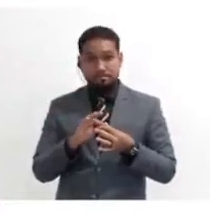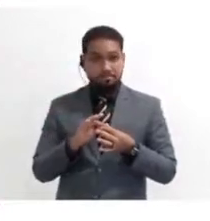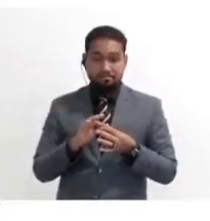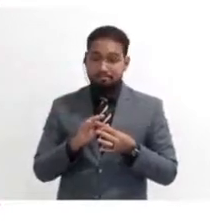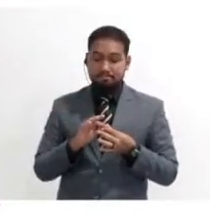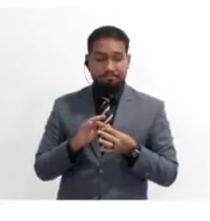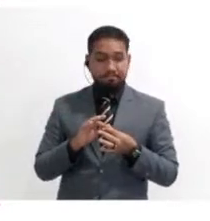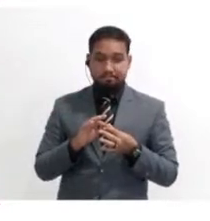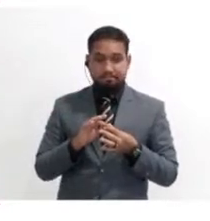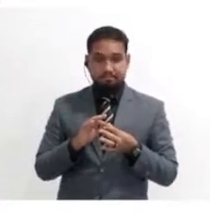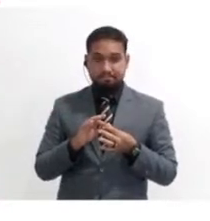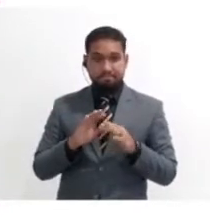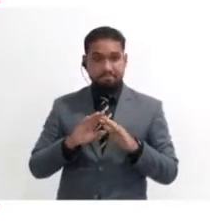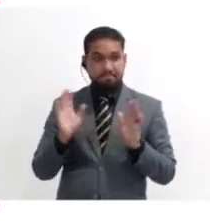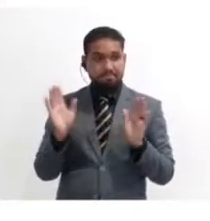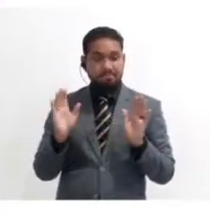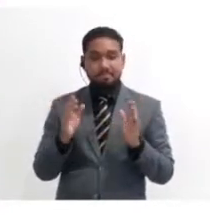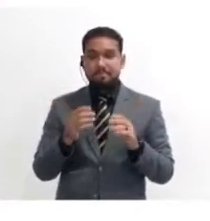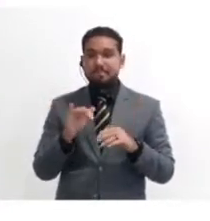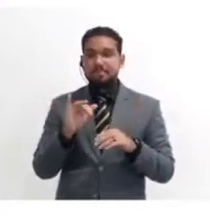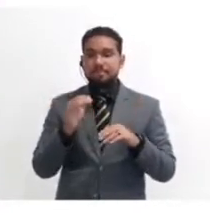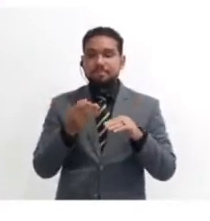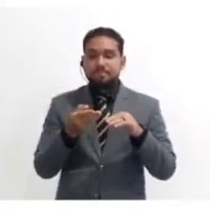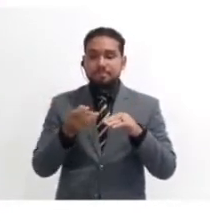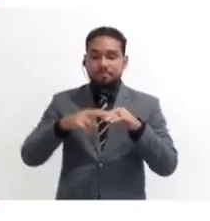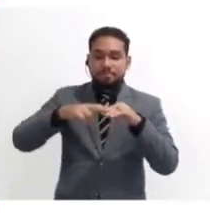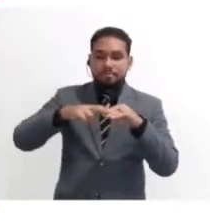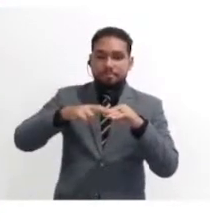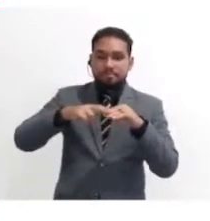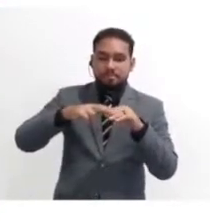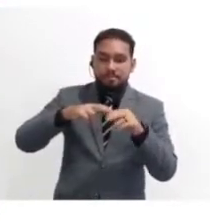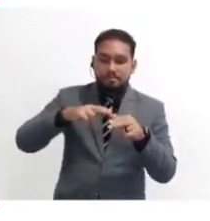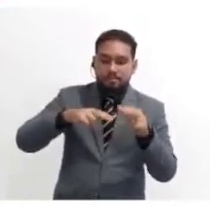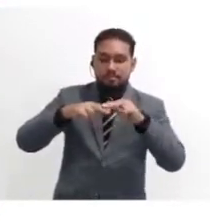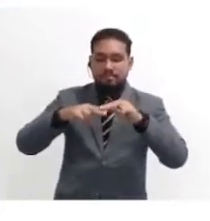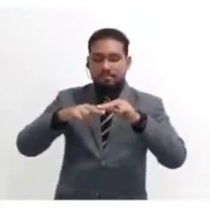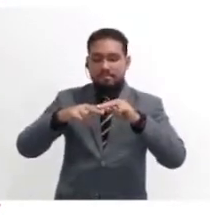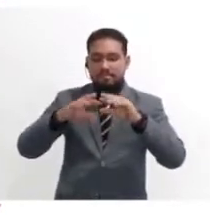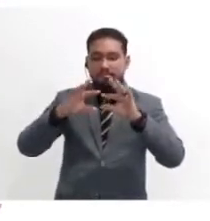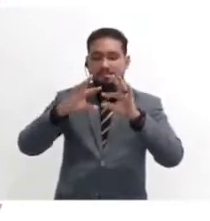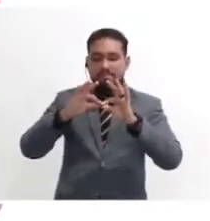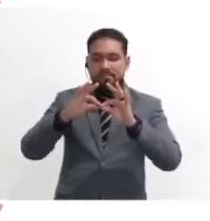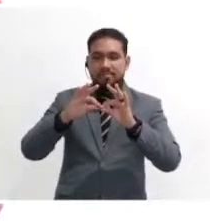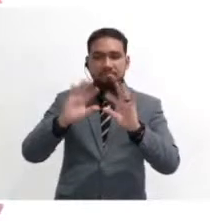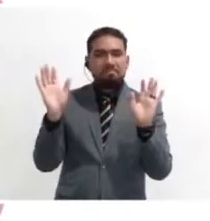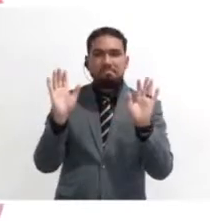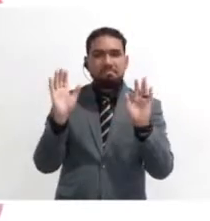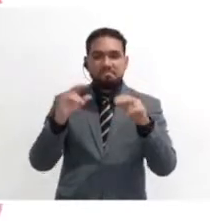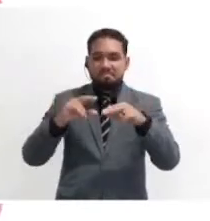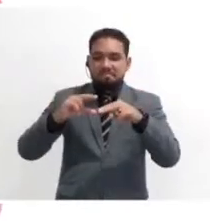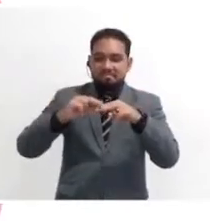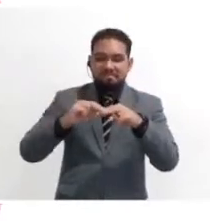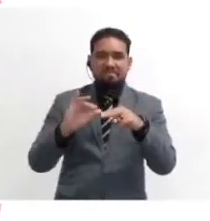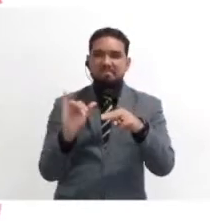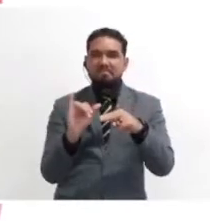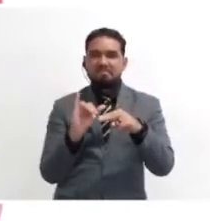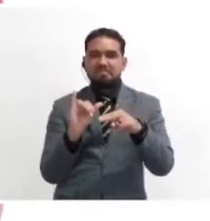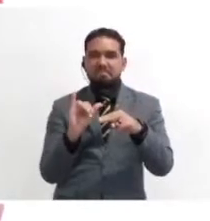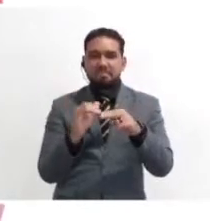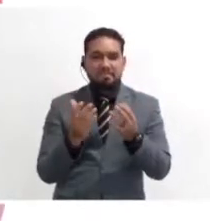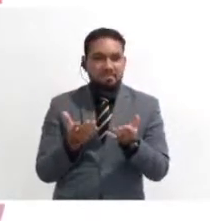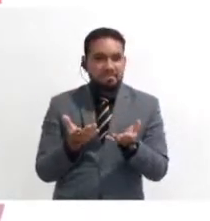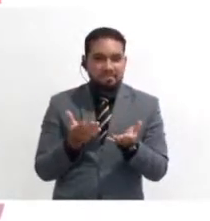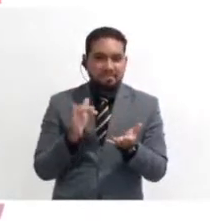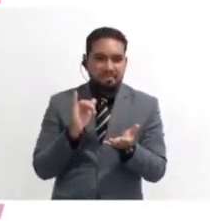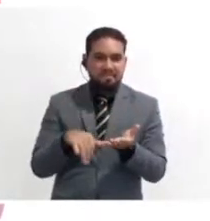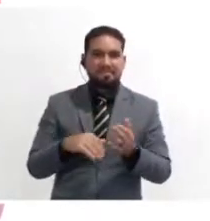pads are all on the bottom, which also means that the chip bond pad can be on the bottom, or